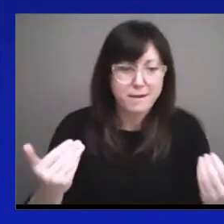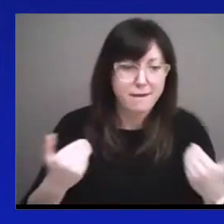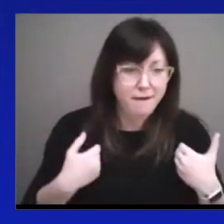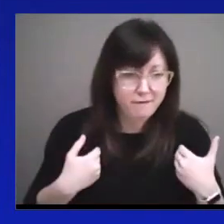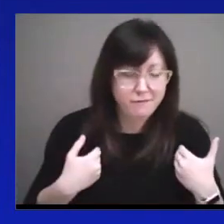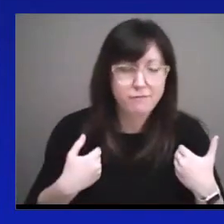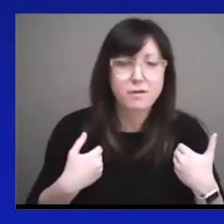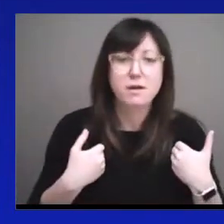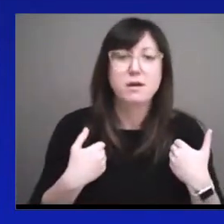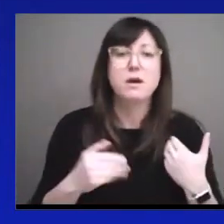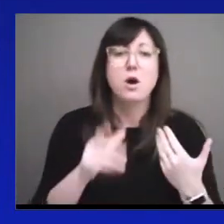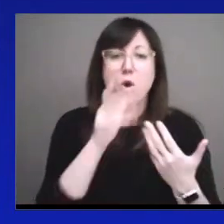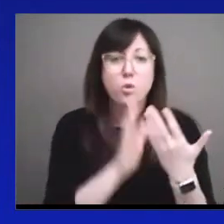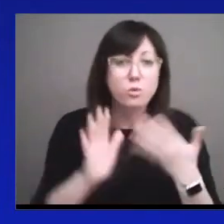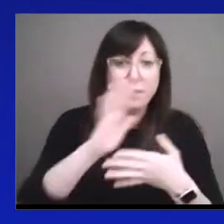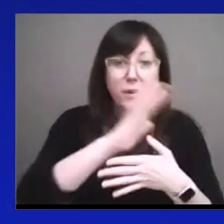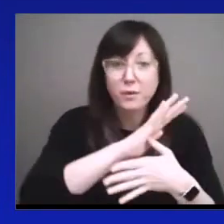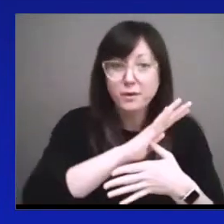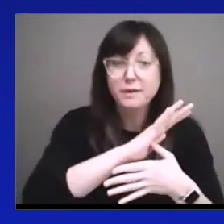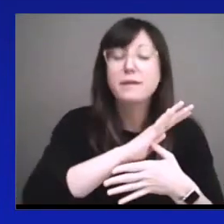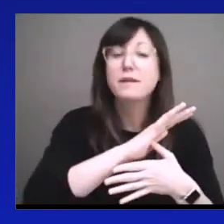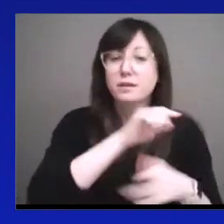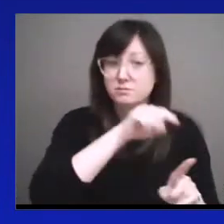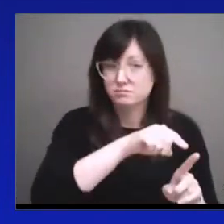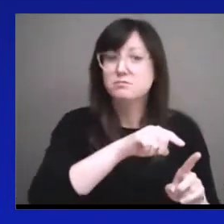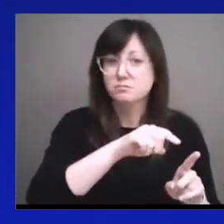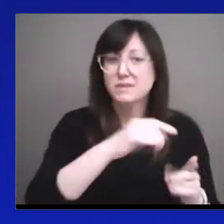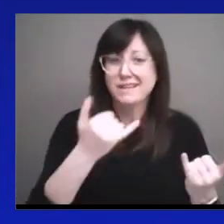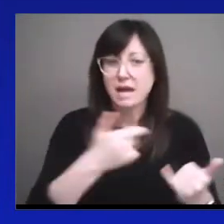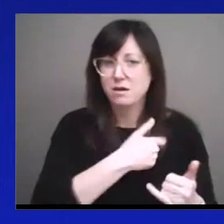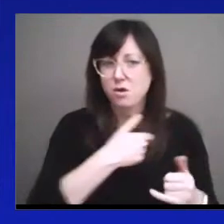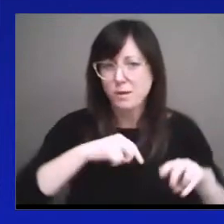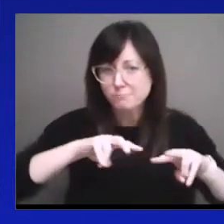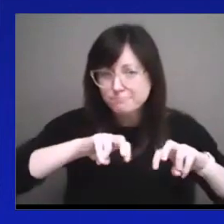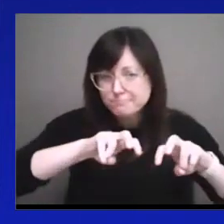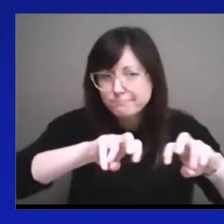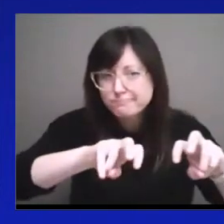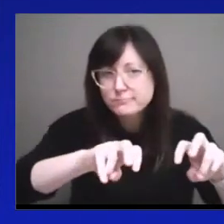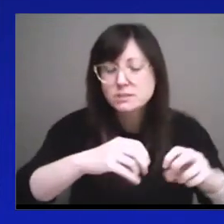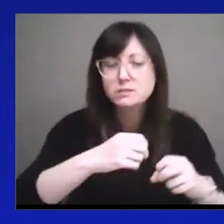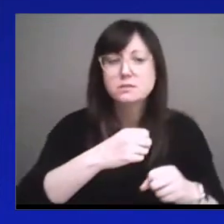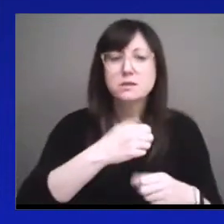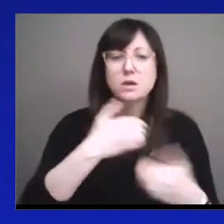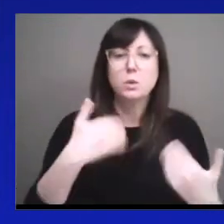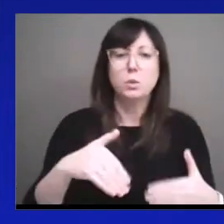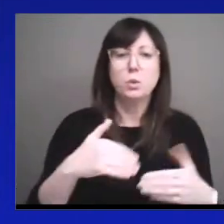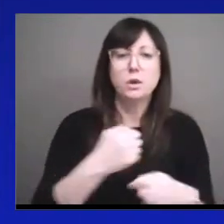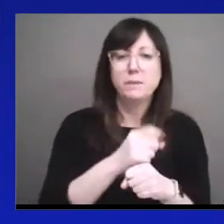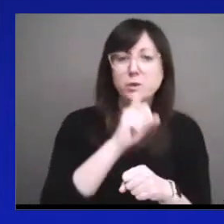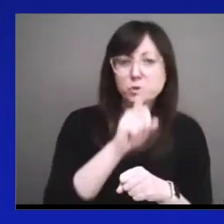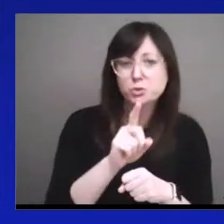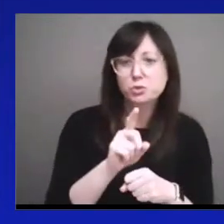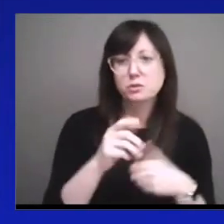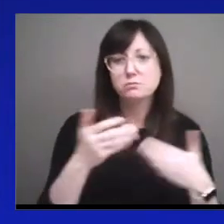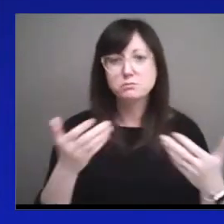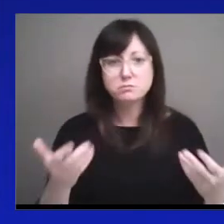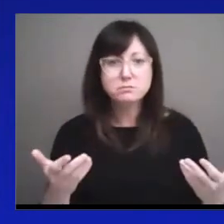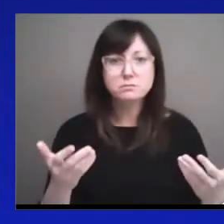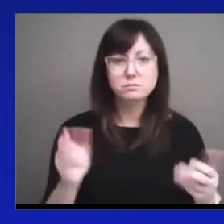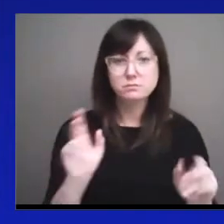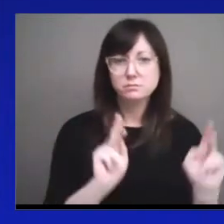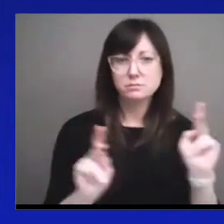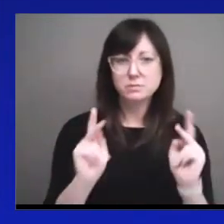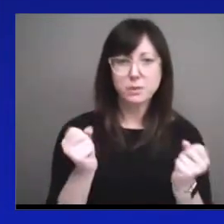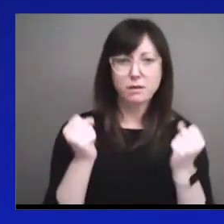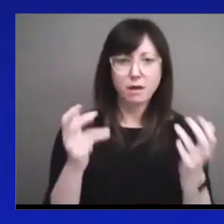residents first. We're currently doing our analysis to make sure, or to see rather, how many people we